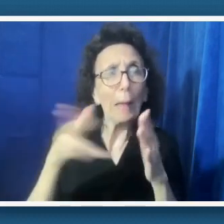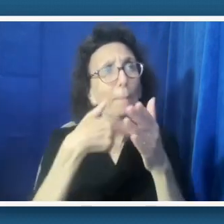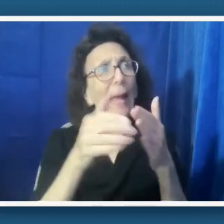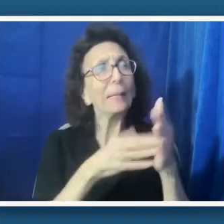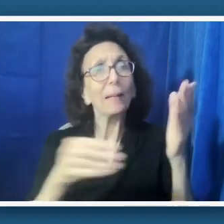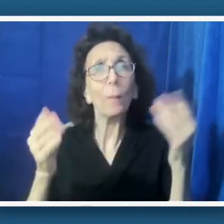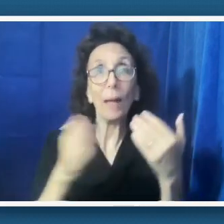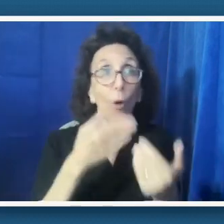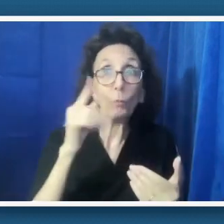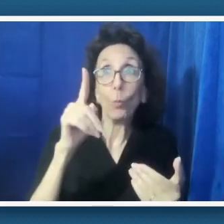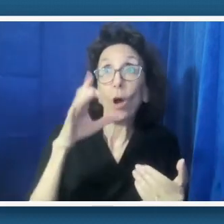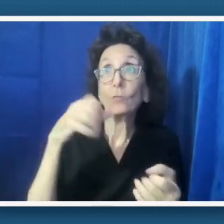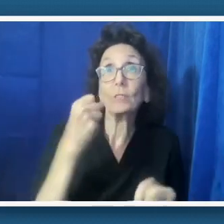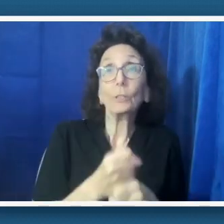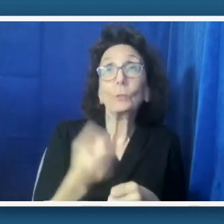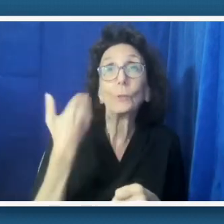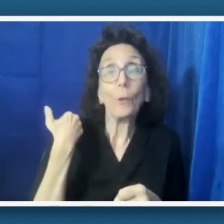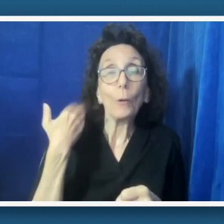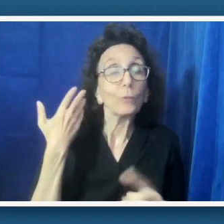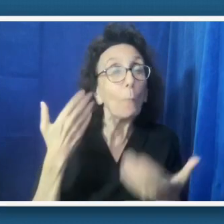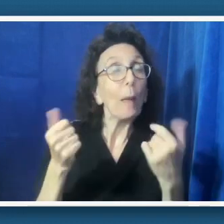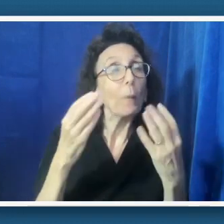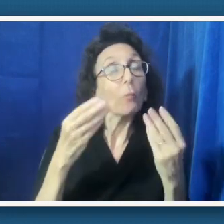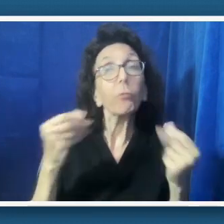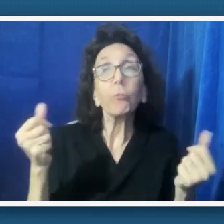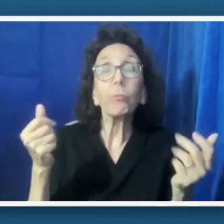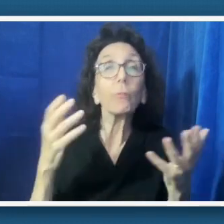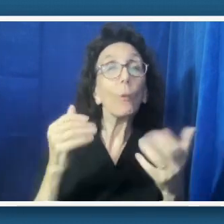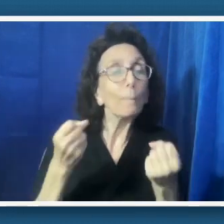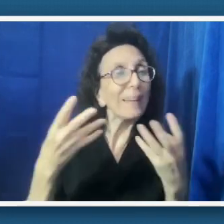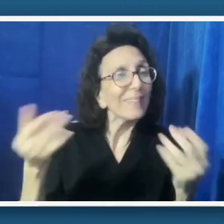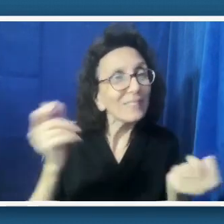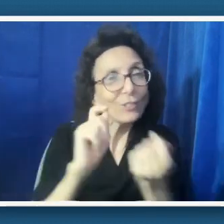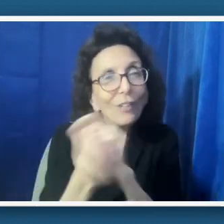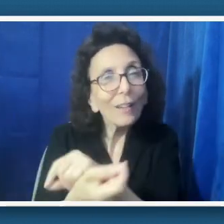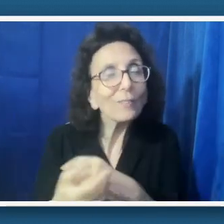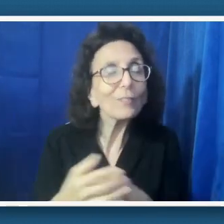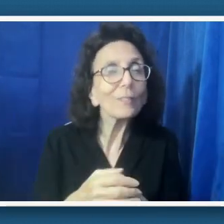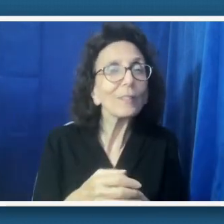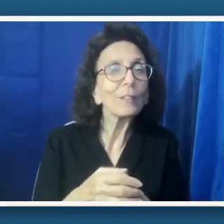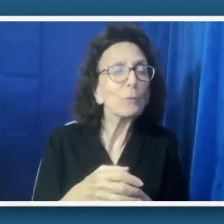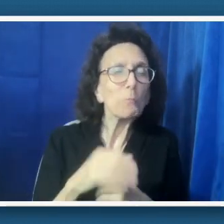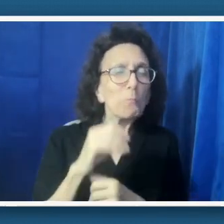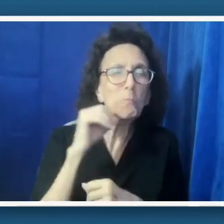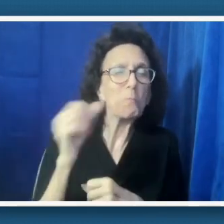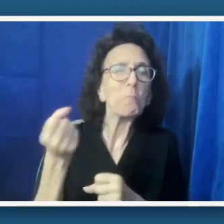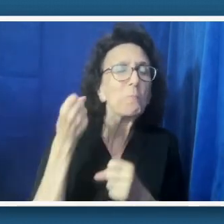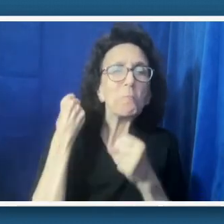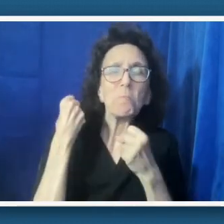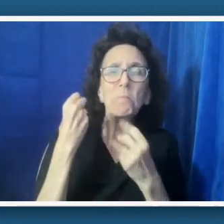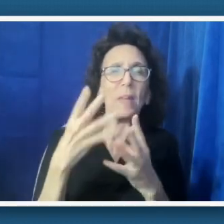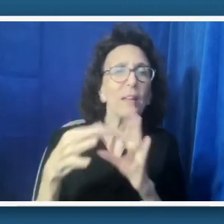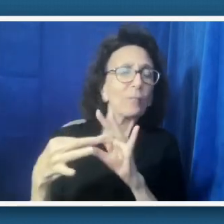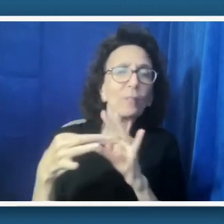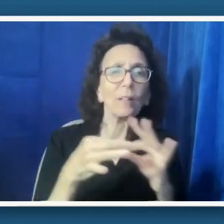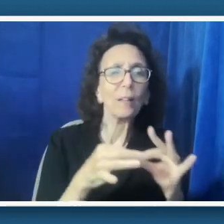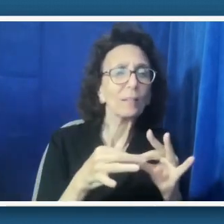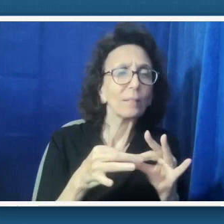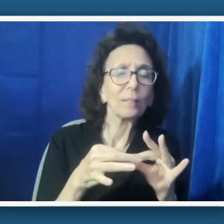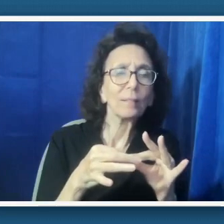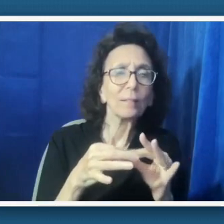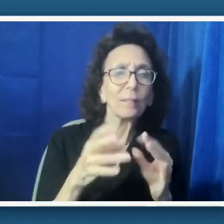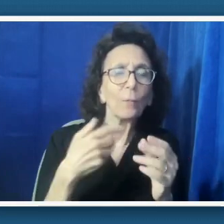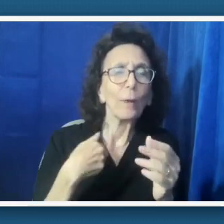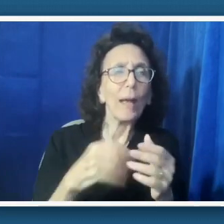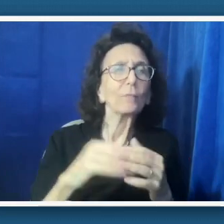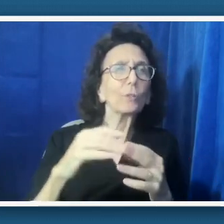first initiated. So lots has changed. But it hasn't been very many where they just outright say, okay, you know, we got to take this down, it's